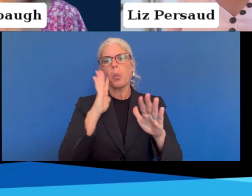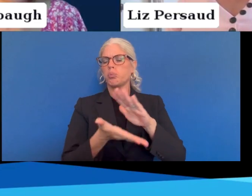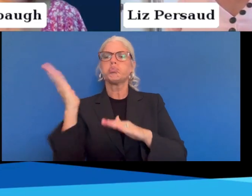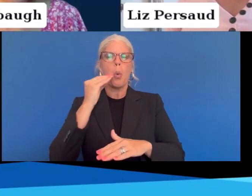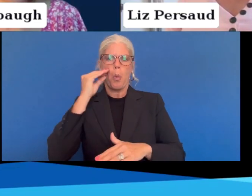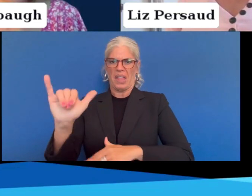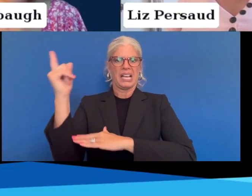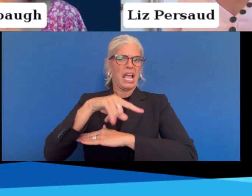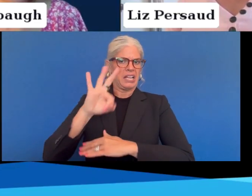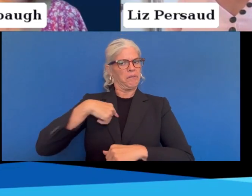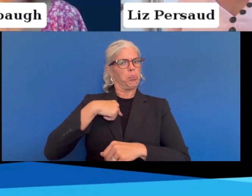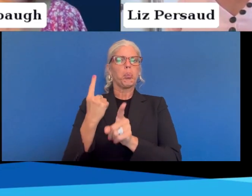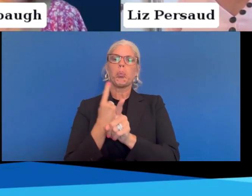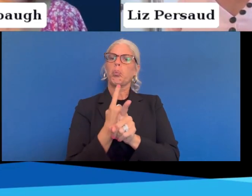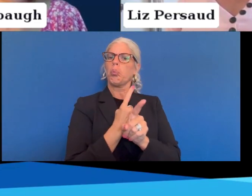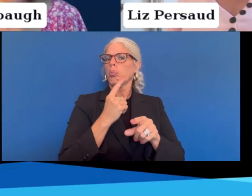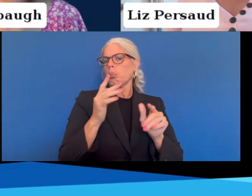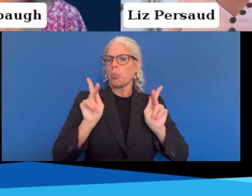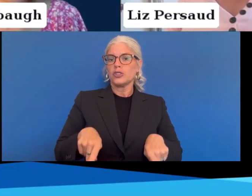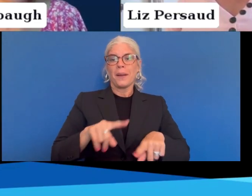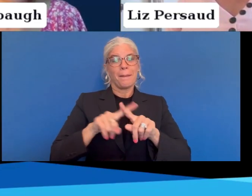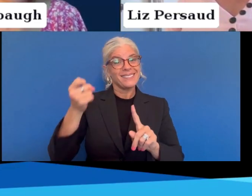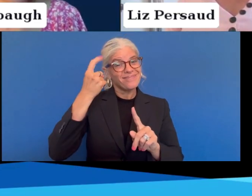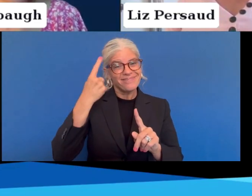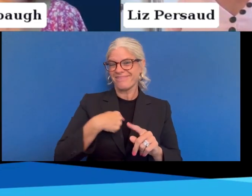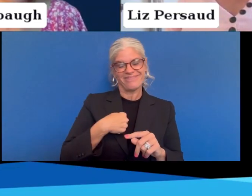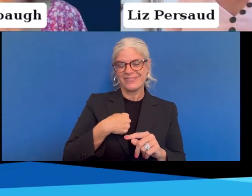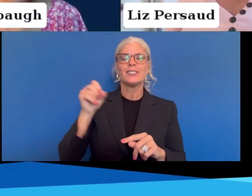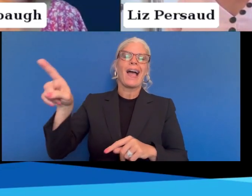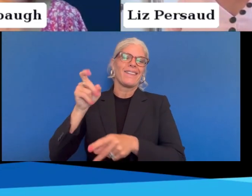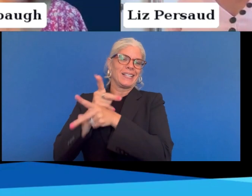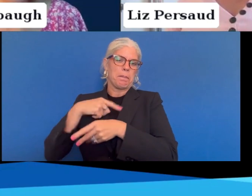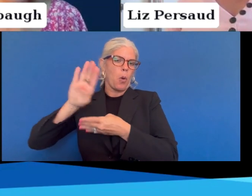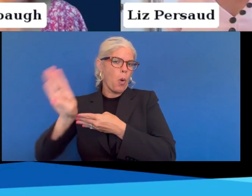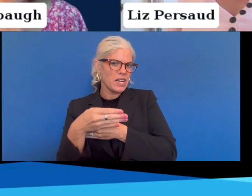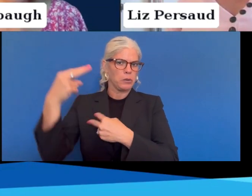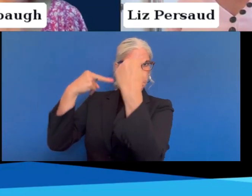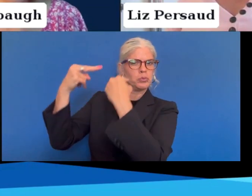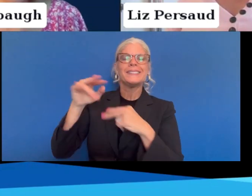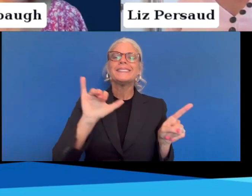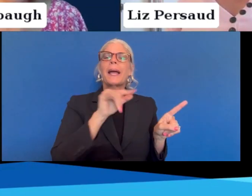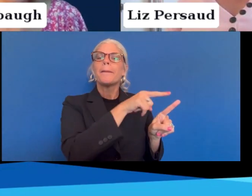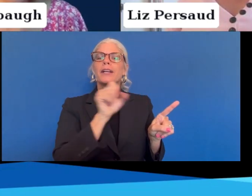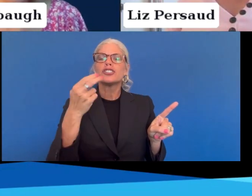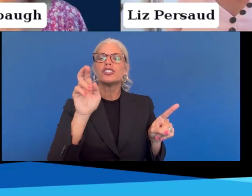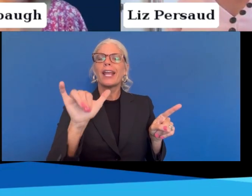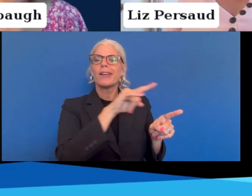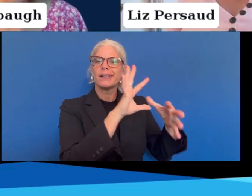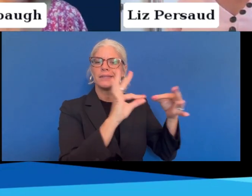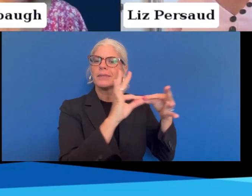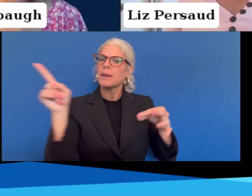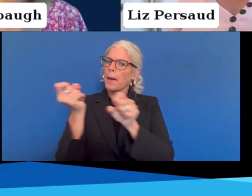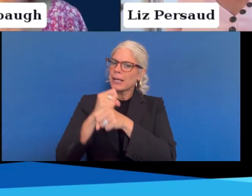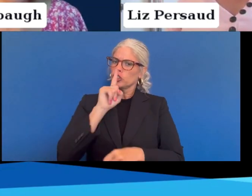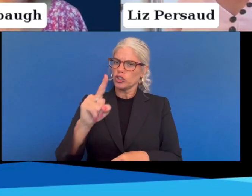to check, just like what Sherry was saying, just to check and make sure I'm okay. And that was primarily for sedation as